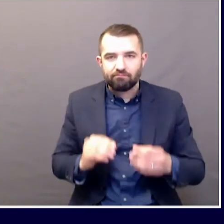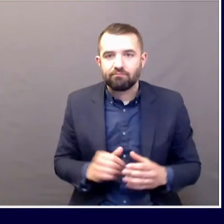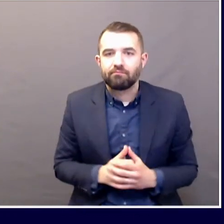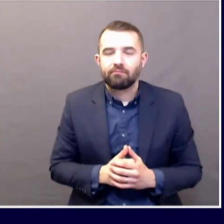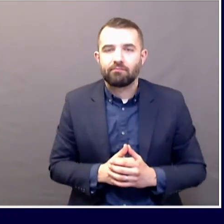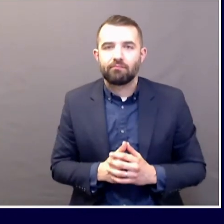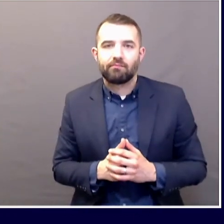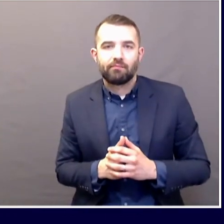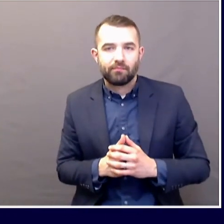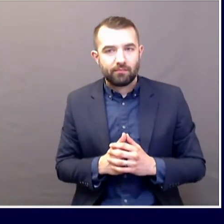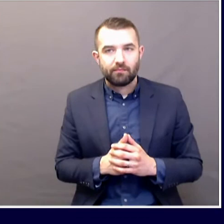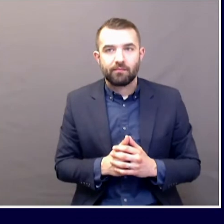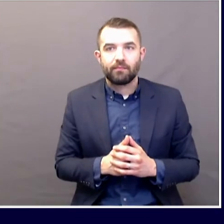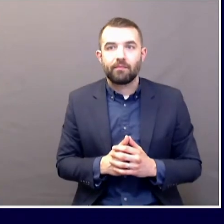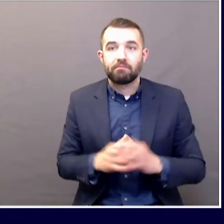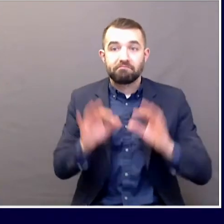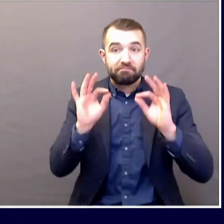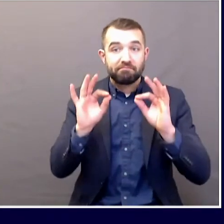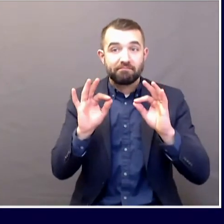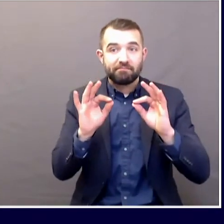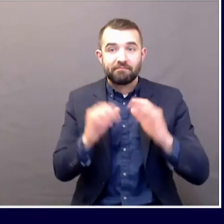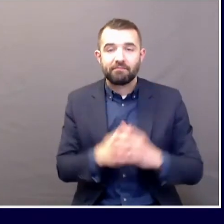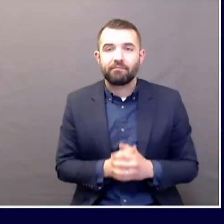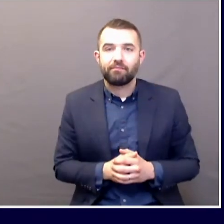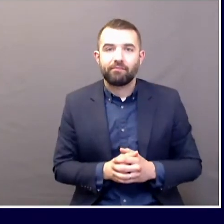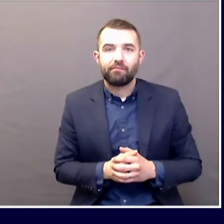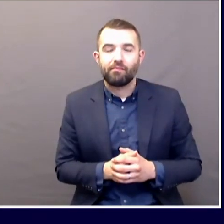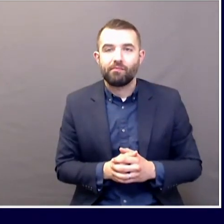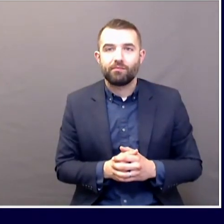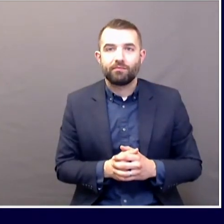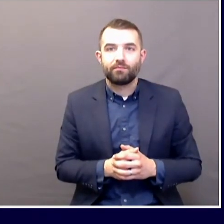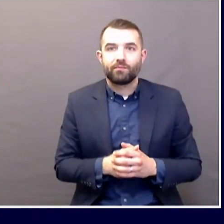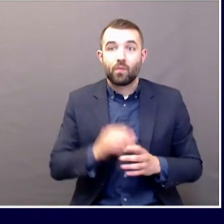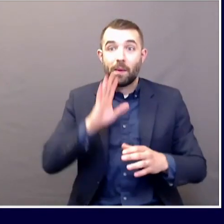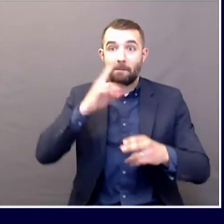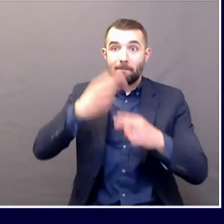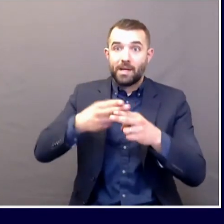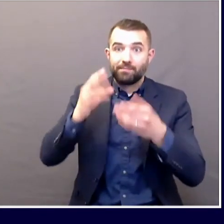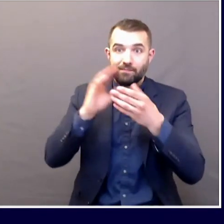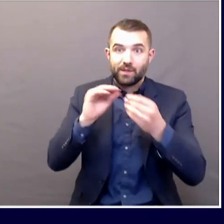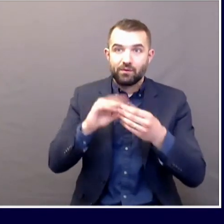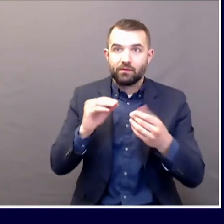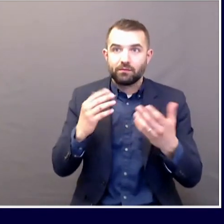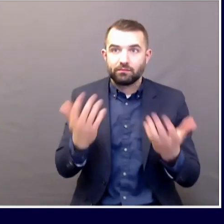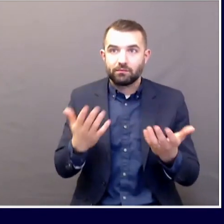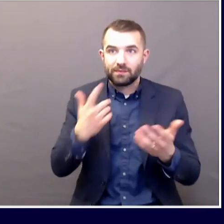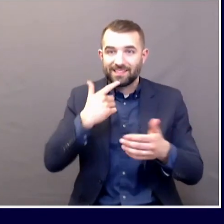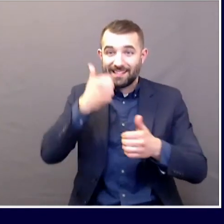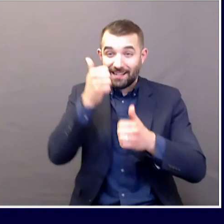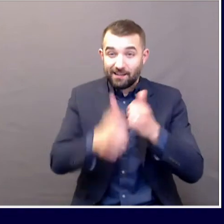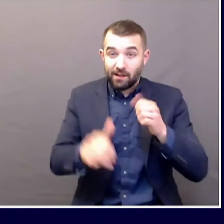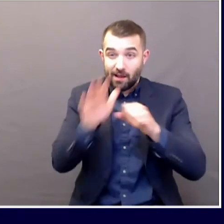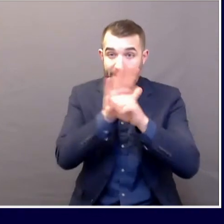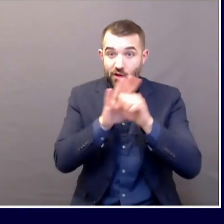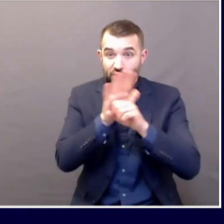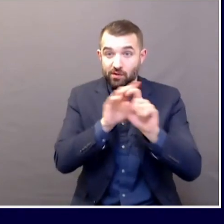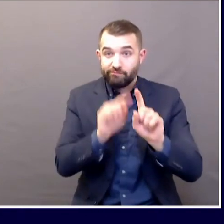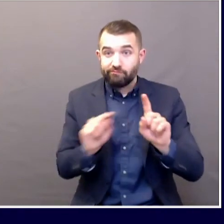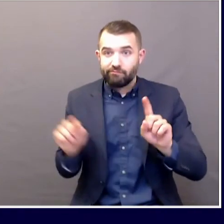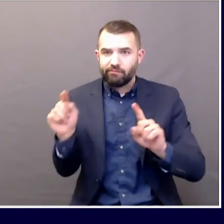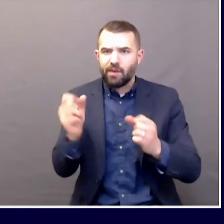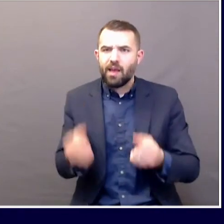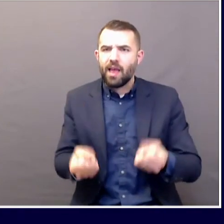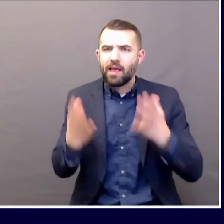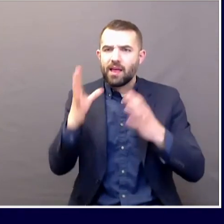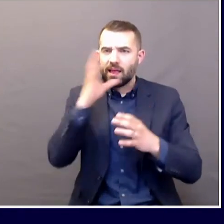different parts of the state based on the percent of people eligible over 70. I was wondering if the